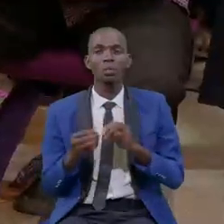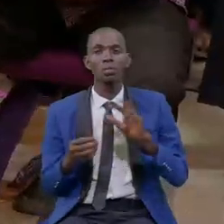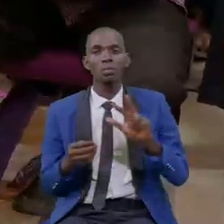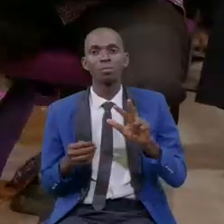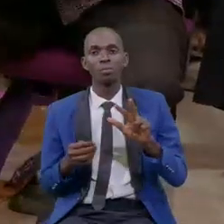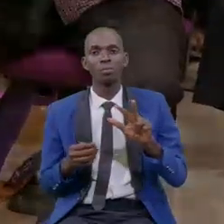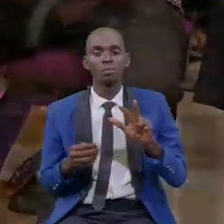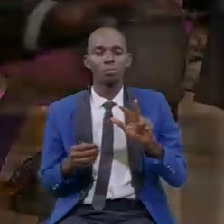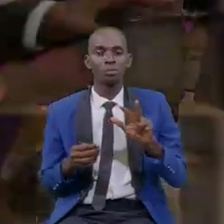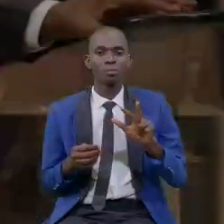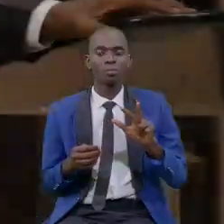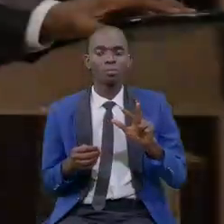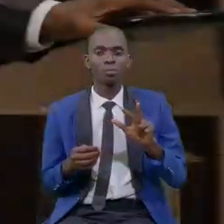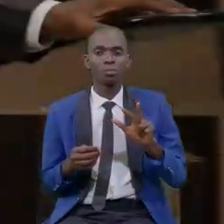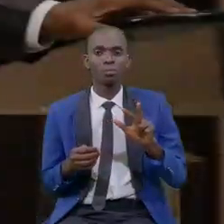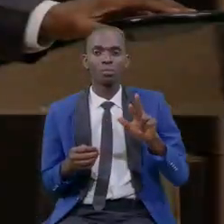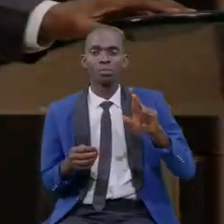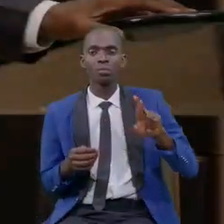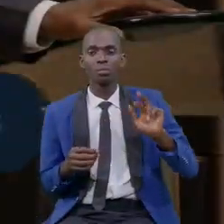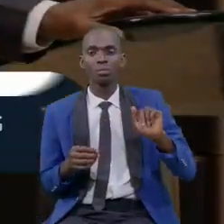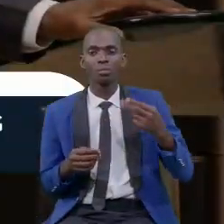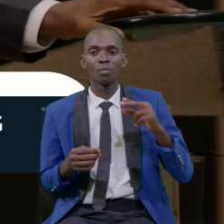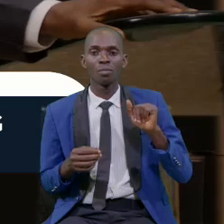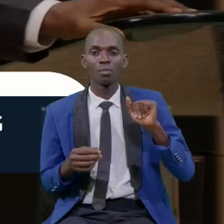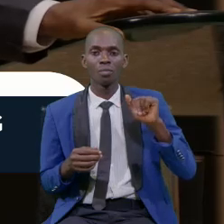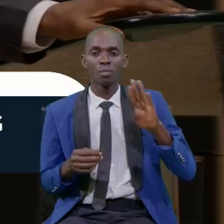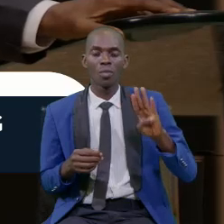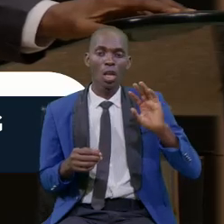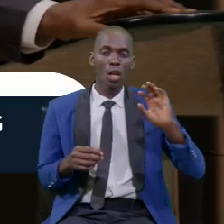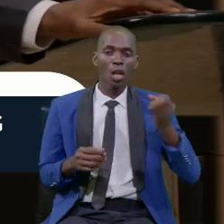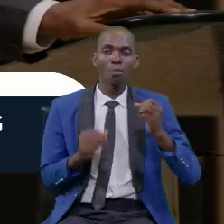is Rahab's commitment in